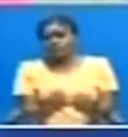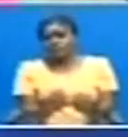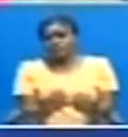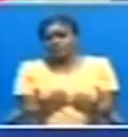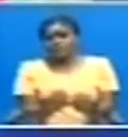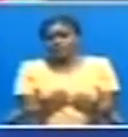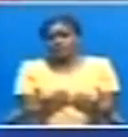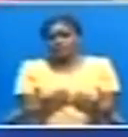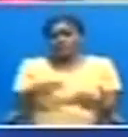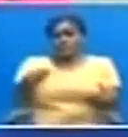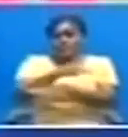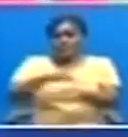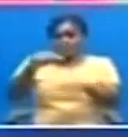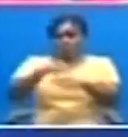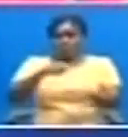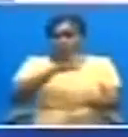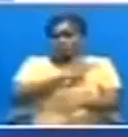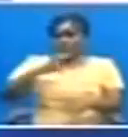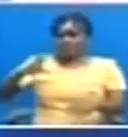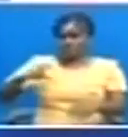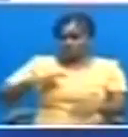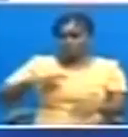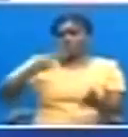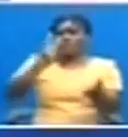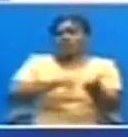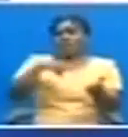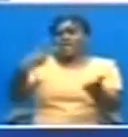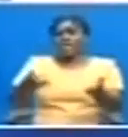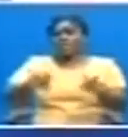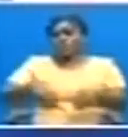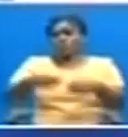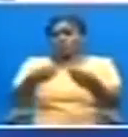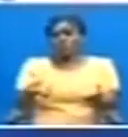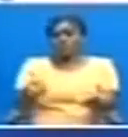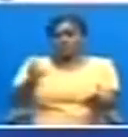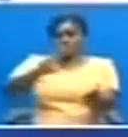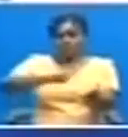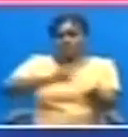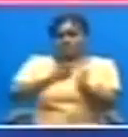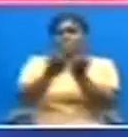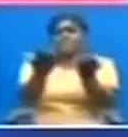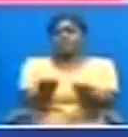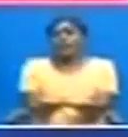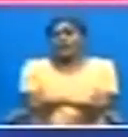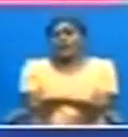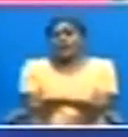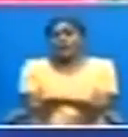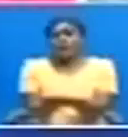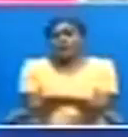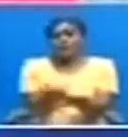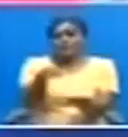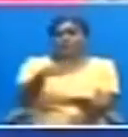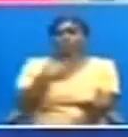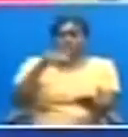the accusation that the National Elections Commission did not or failed to give them the preliminary voter register to be